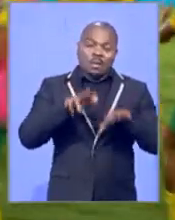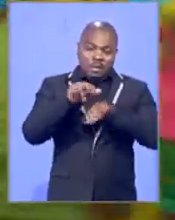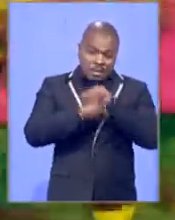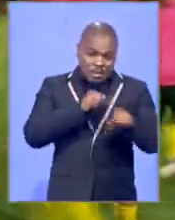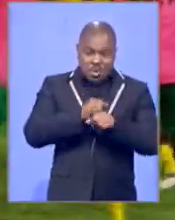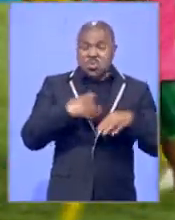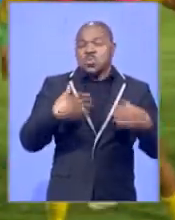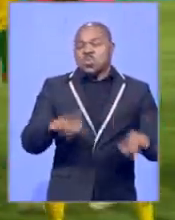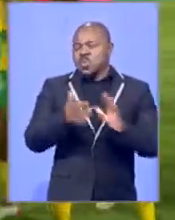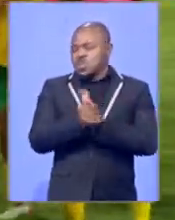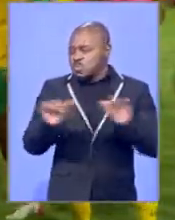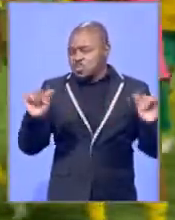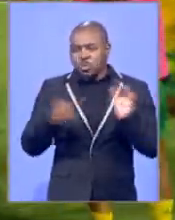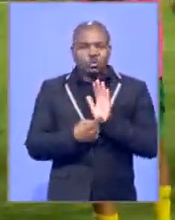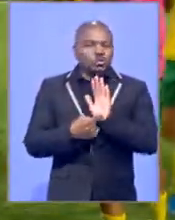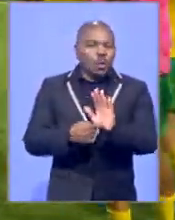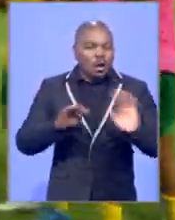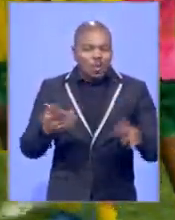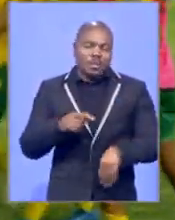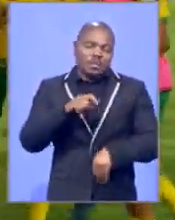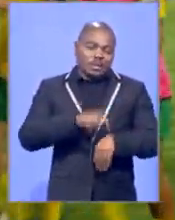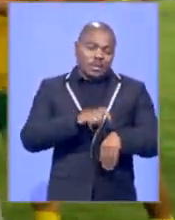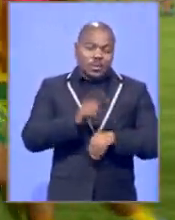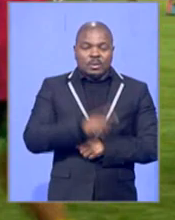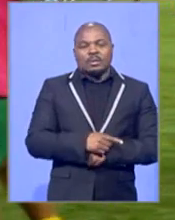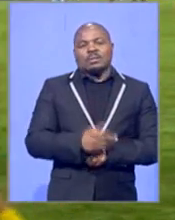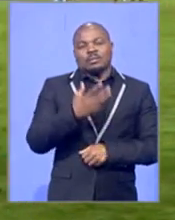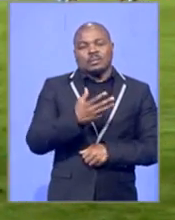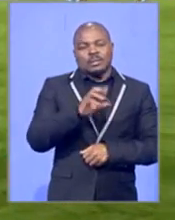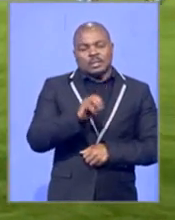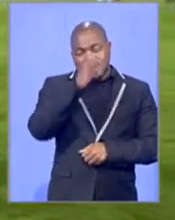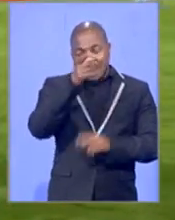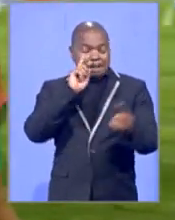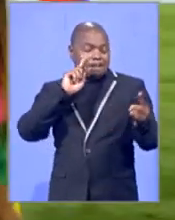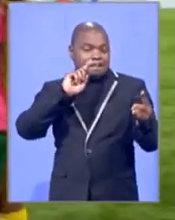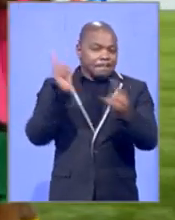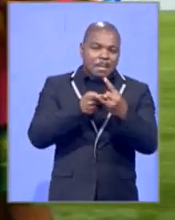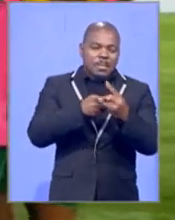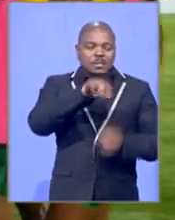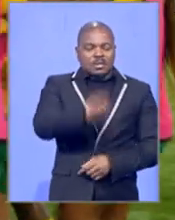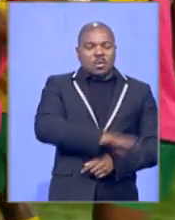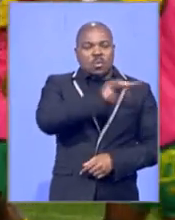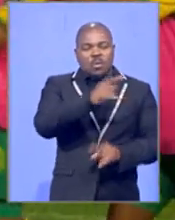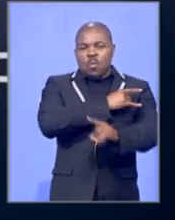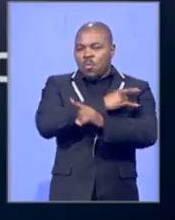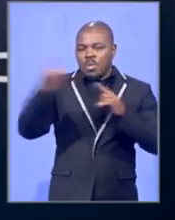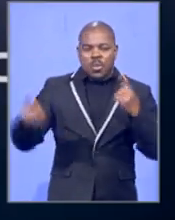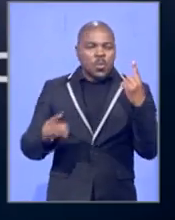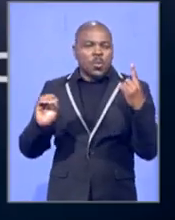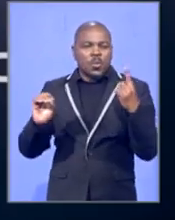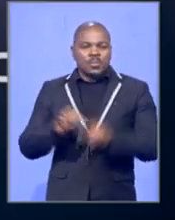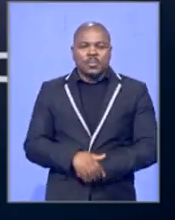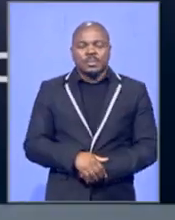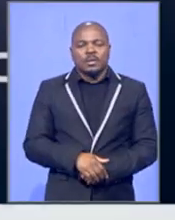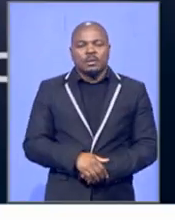bontsha bokgoni ba gagwe ka go tsikinya letloa mo metsotsong e le 80 le go dira Aforika Borwa ba fenyi ka ntlha go lefela. I thought the